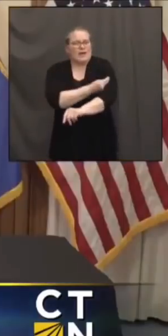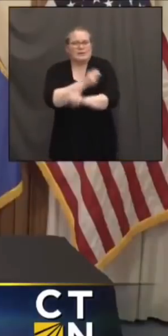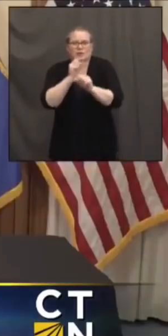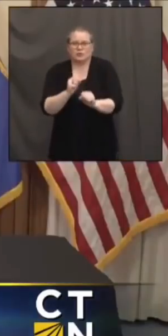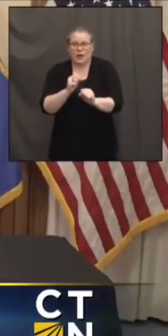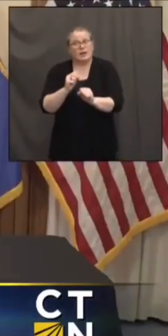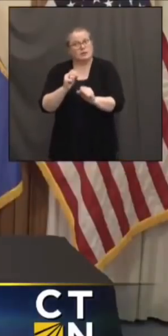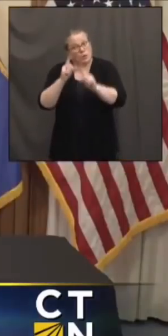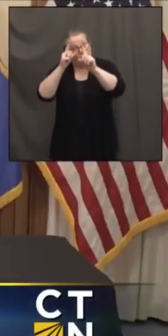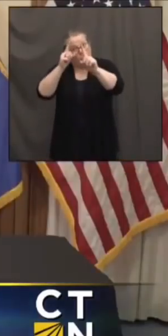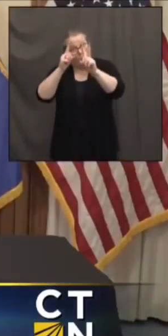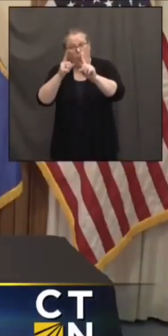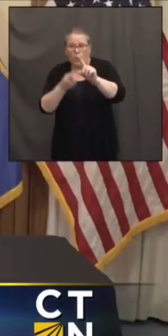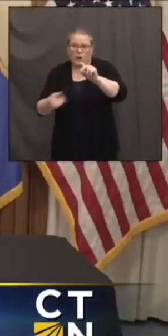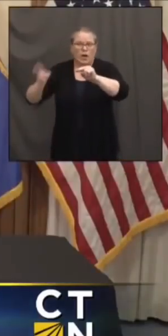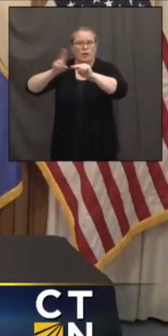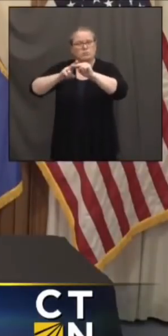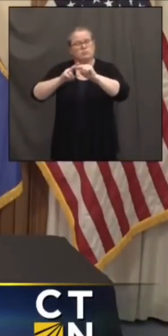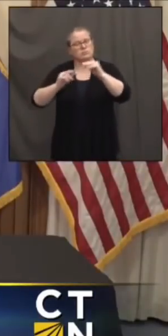Great. Thank you very much.